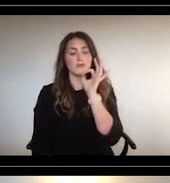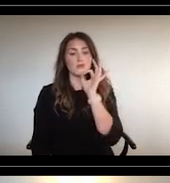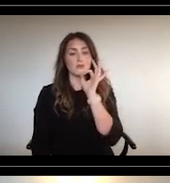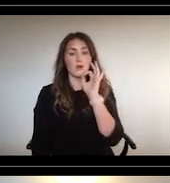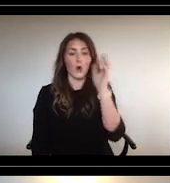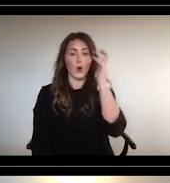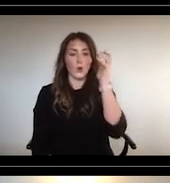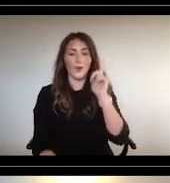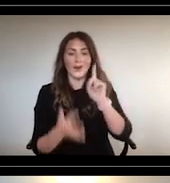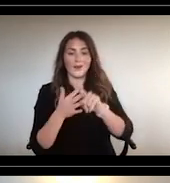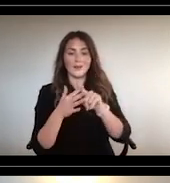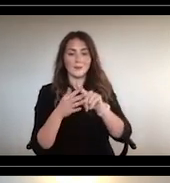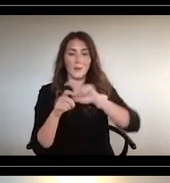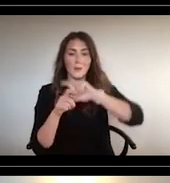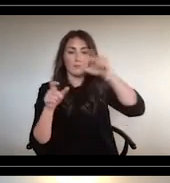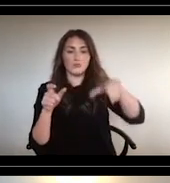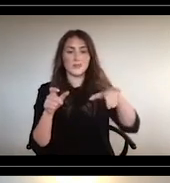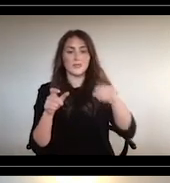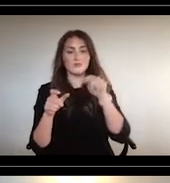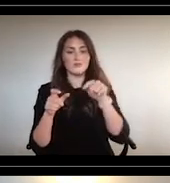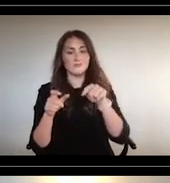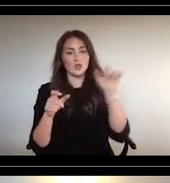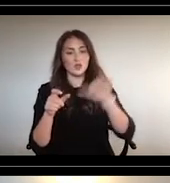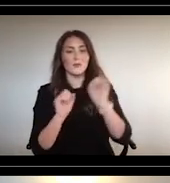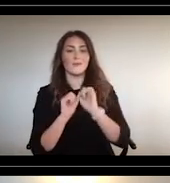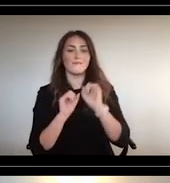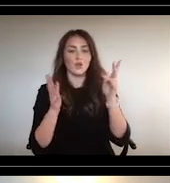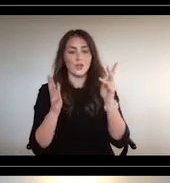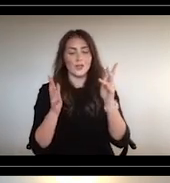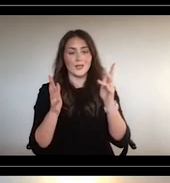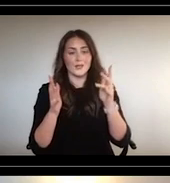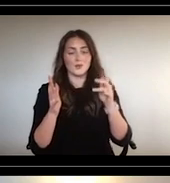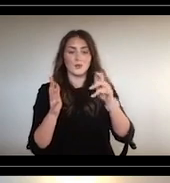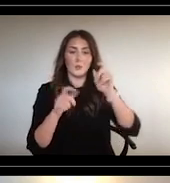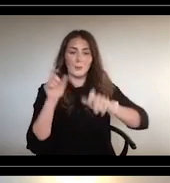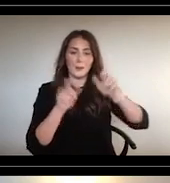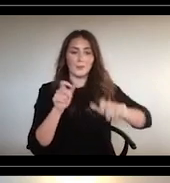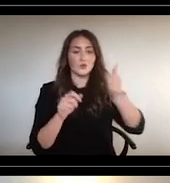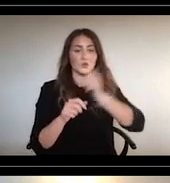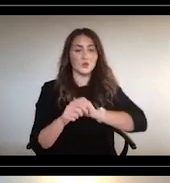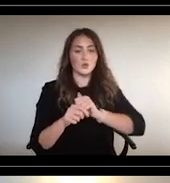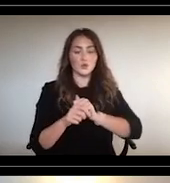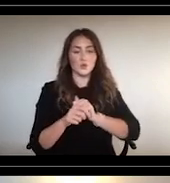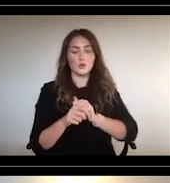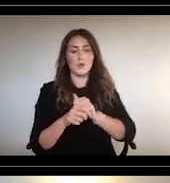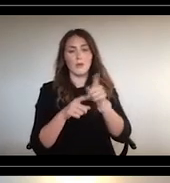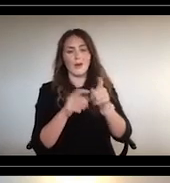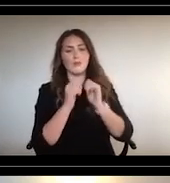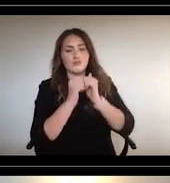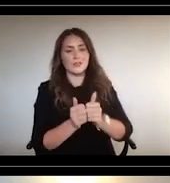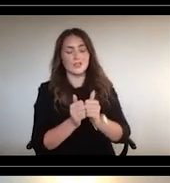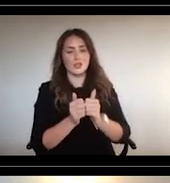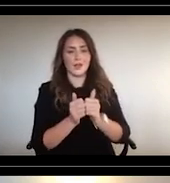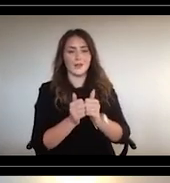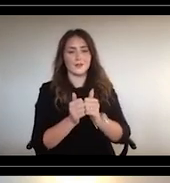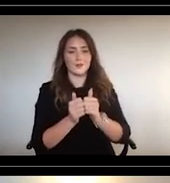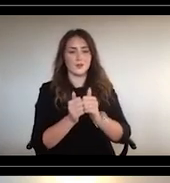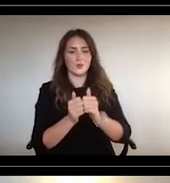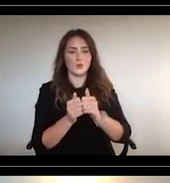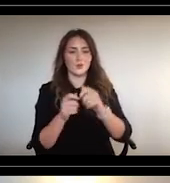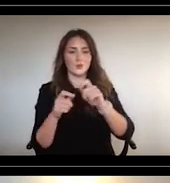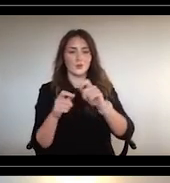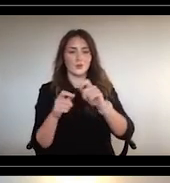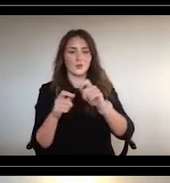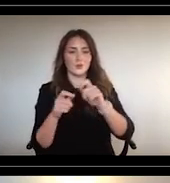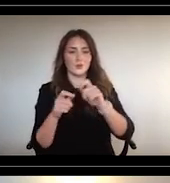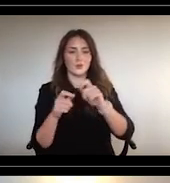meant to be free to users once it was paid for. This person has said they appreciate the need for cross-Thames travel, but they're asking, will